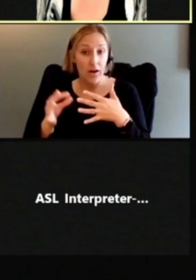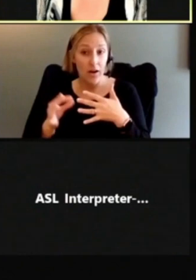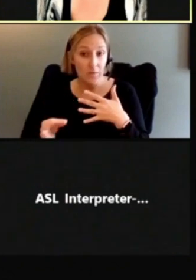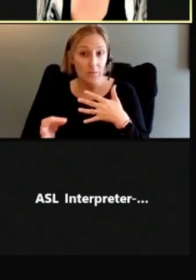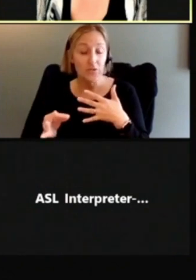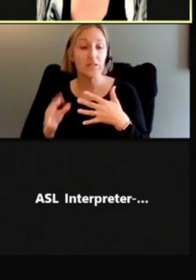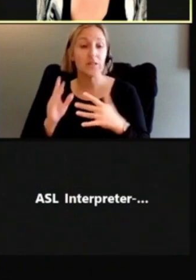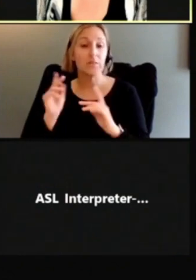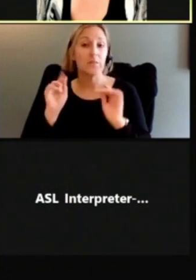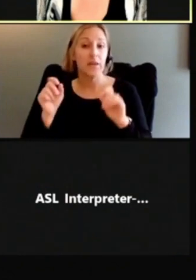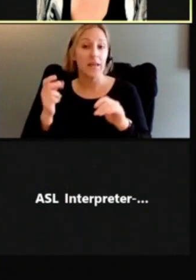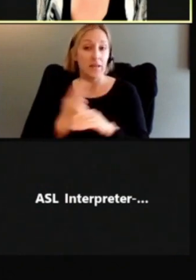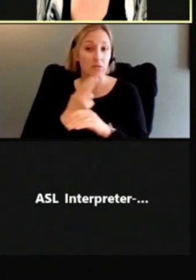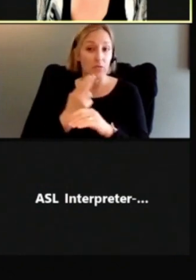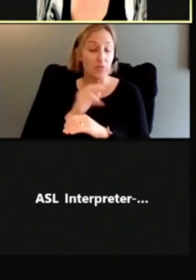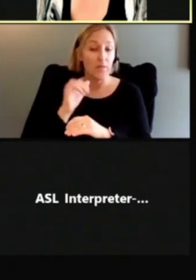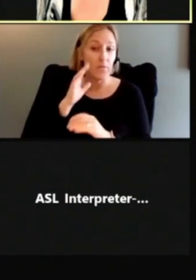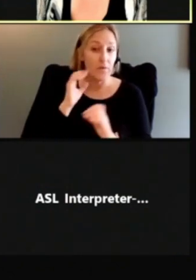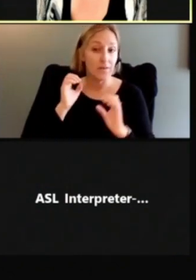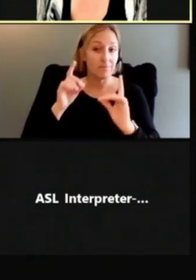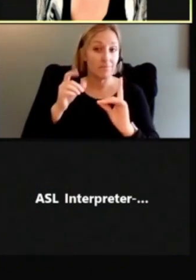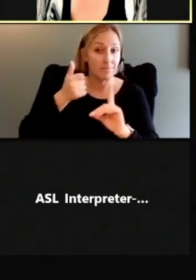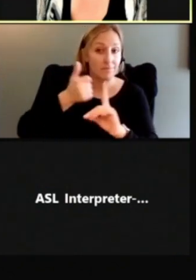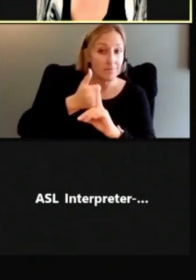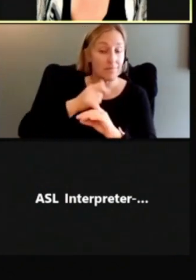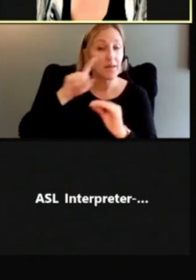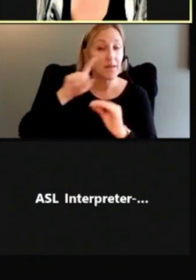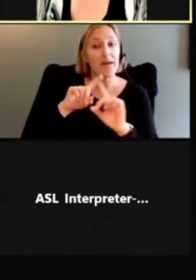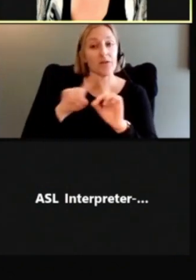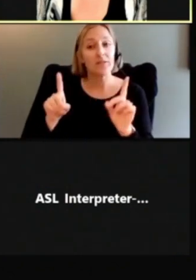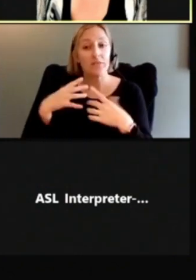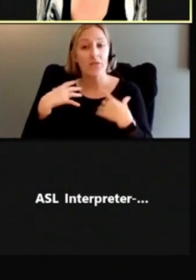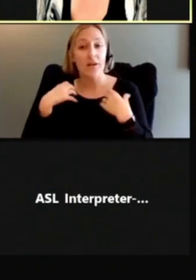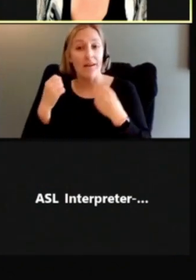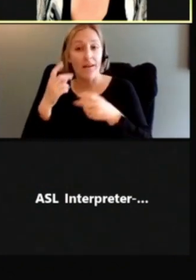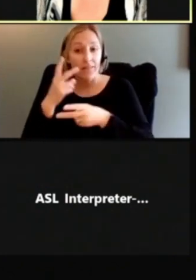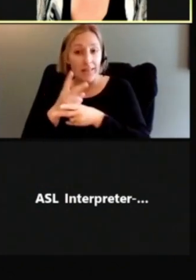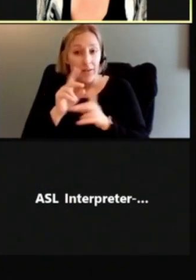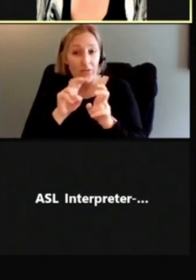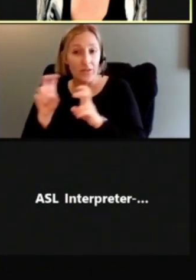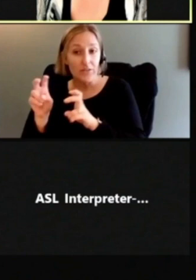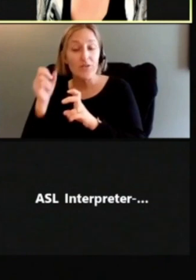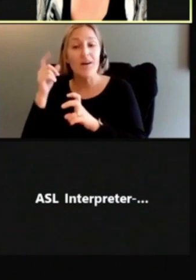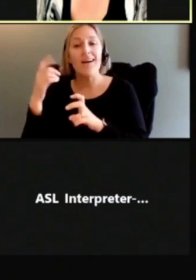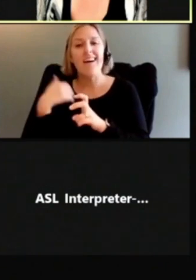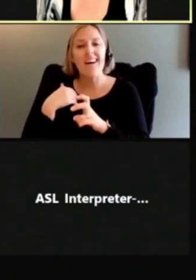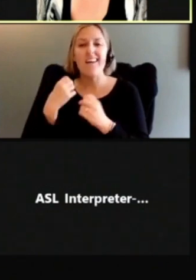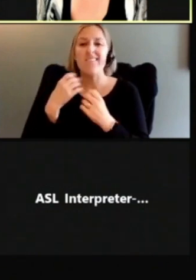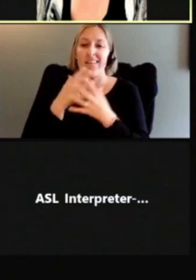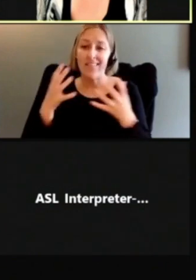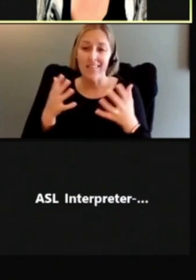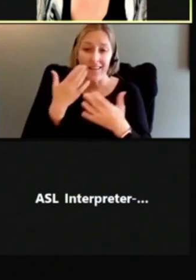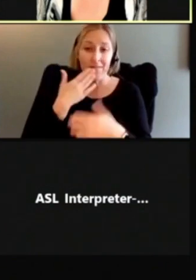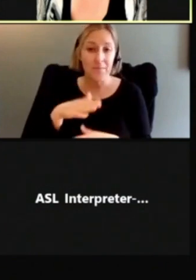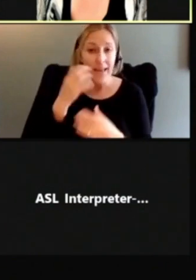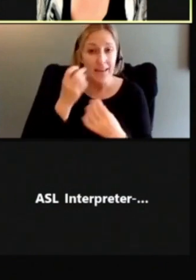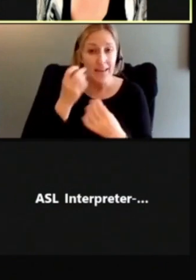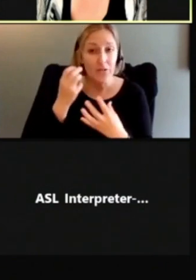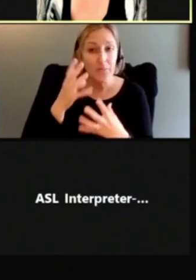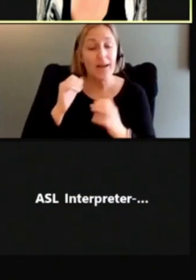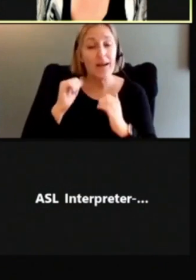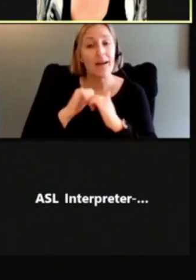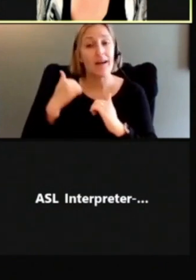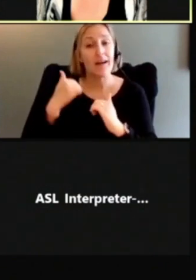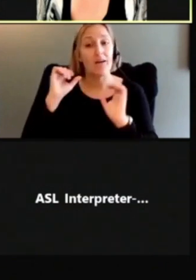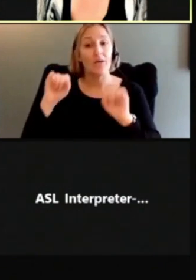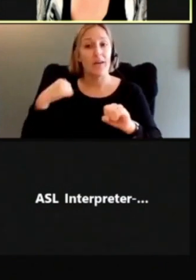educate themselves about different healthcare issues, but there's a lot of bad information out there. How can we help people, especially those who may not